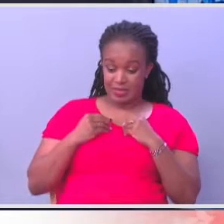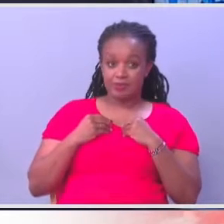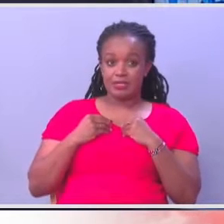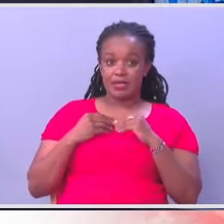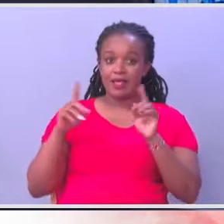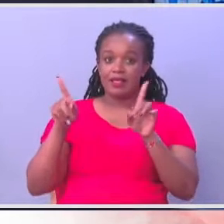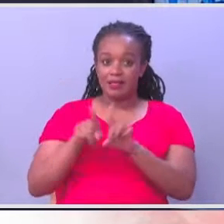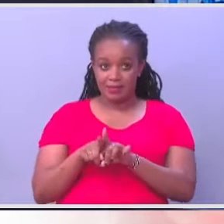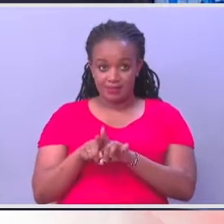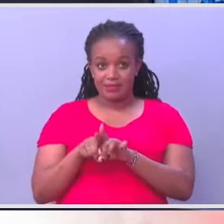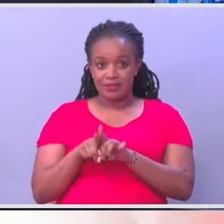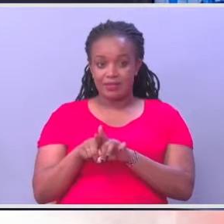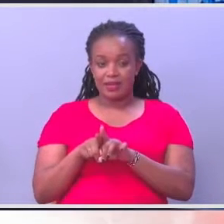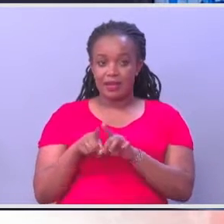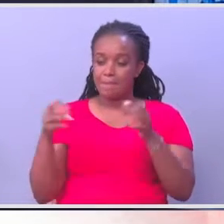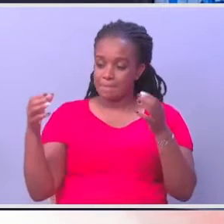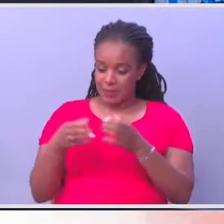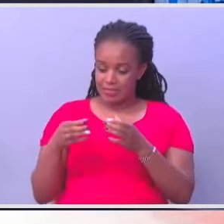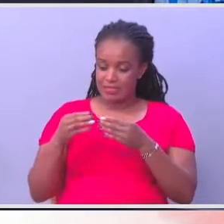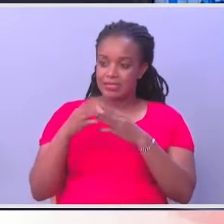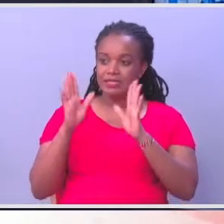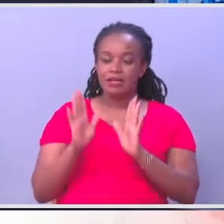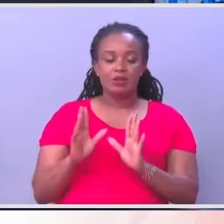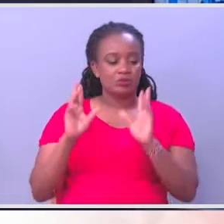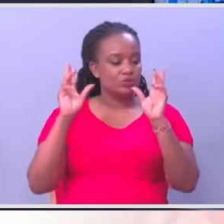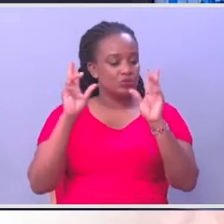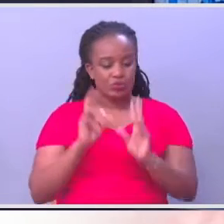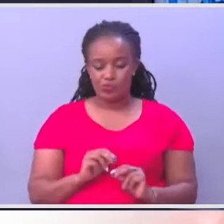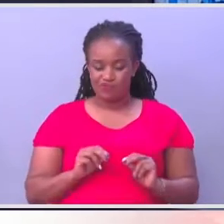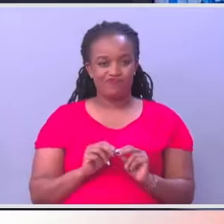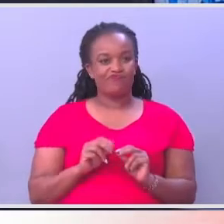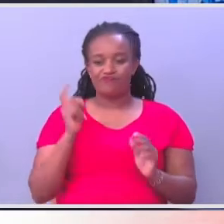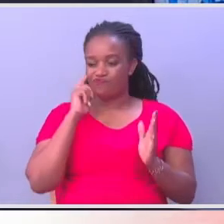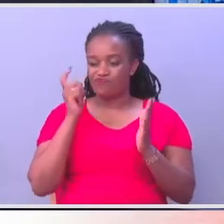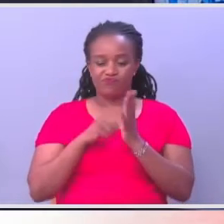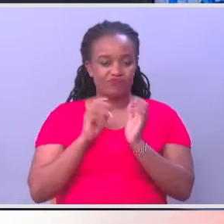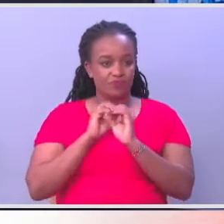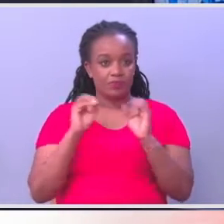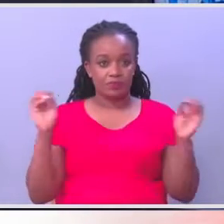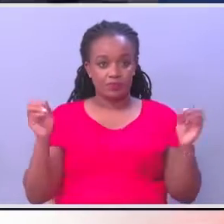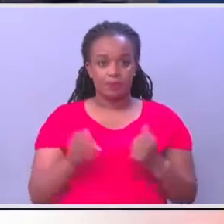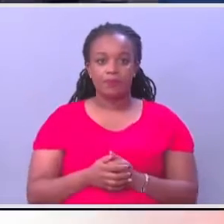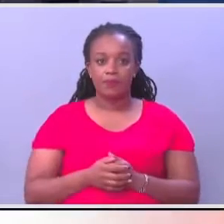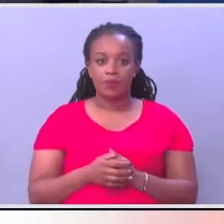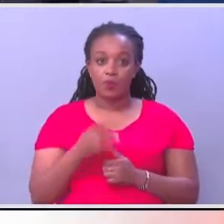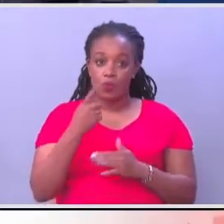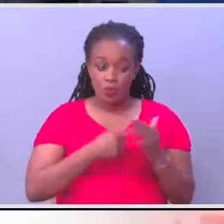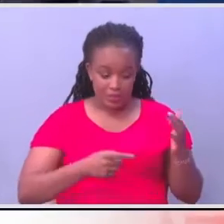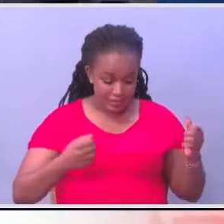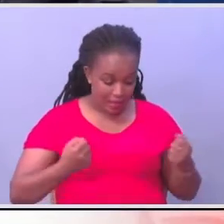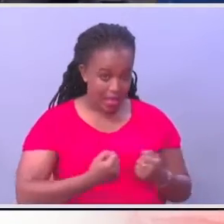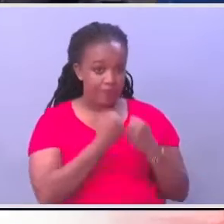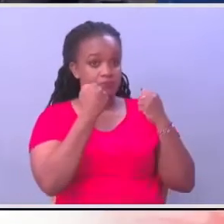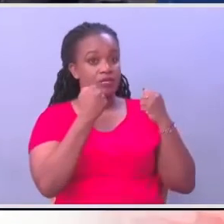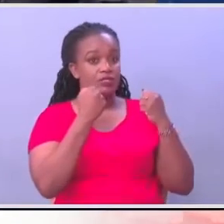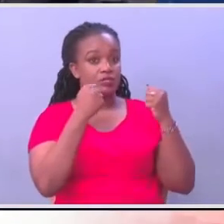him because we had removed him. He's hanging on with a conservatory order. And let's talk of what has happened today. A section